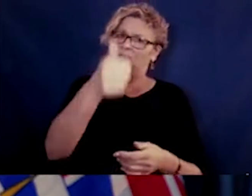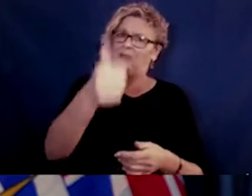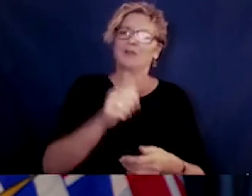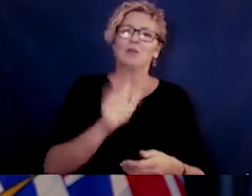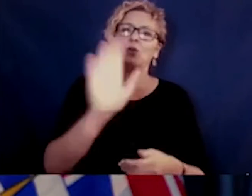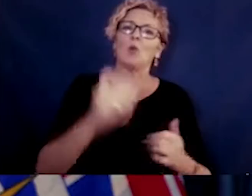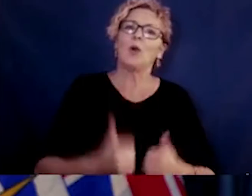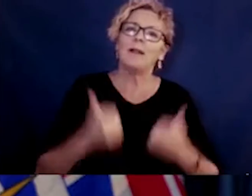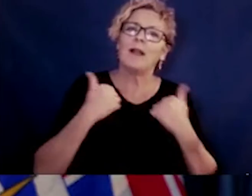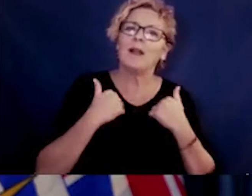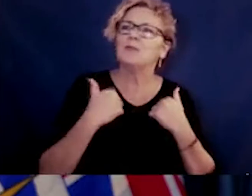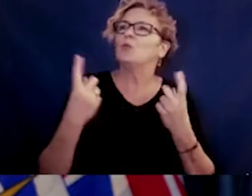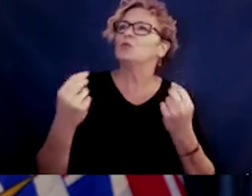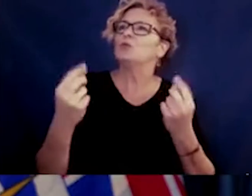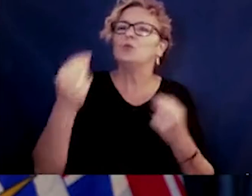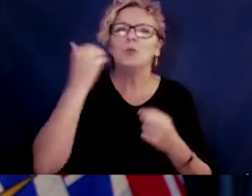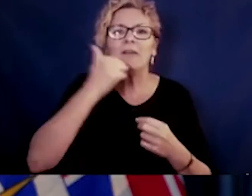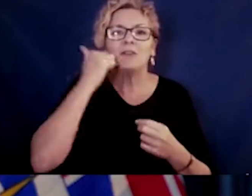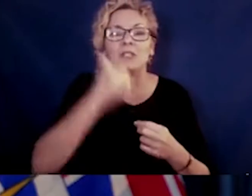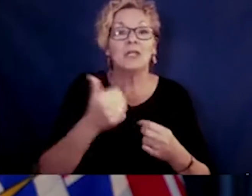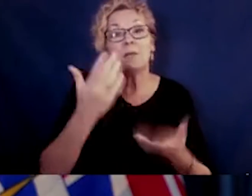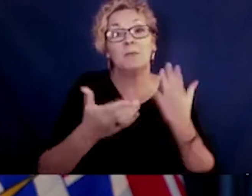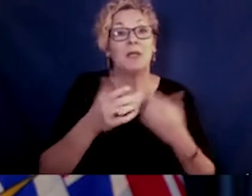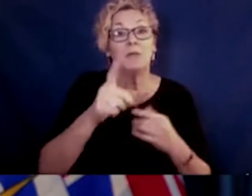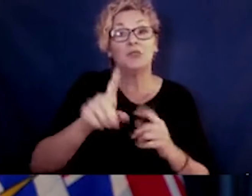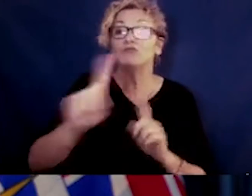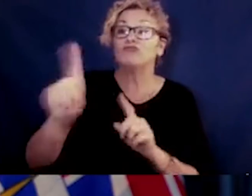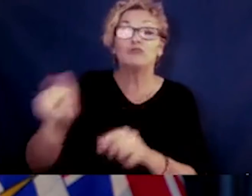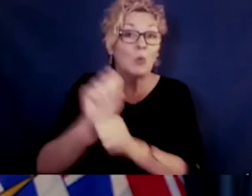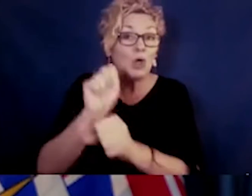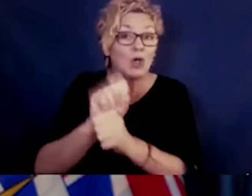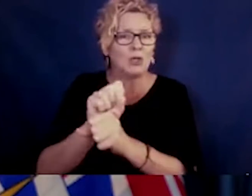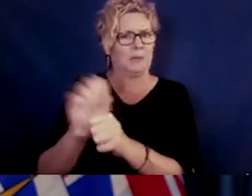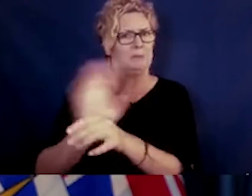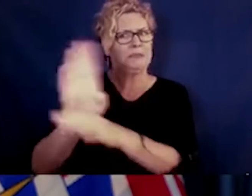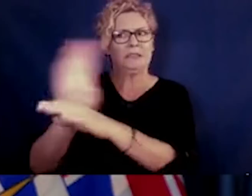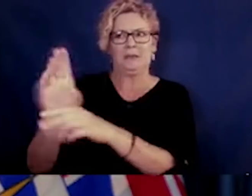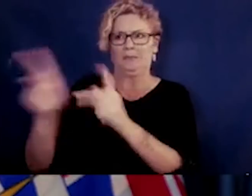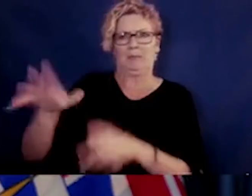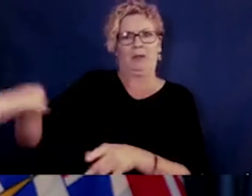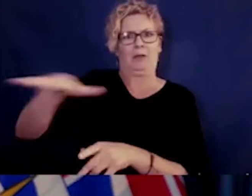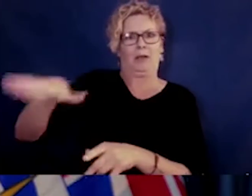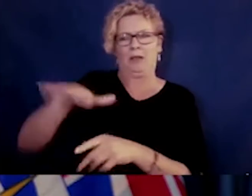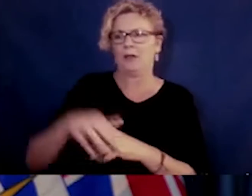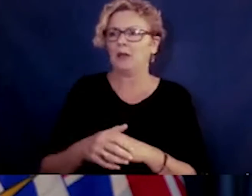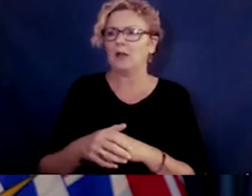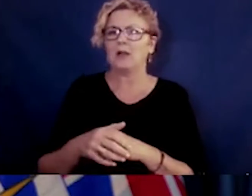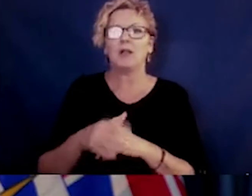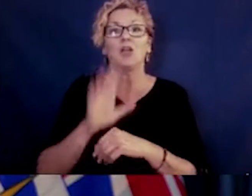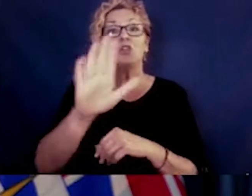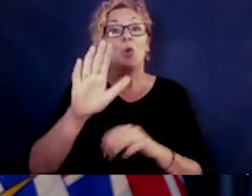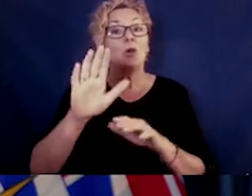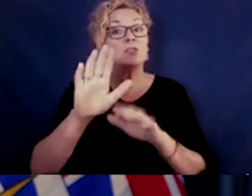and essential that we keep our schools open for the health of our community and for the health of our children. This new